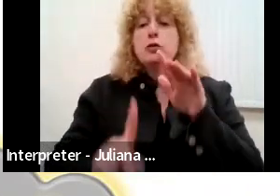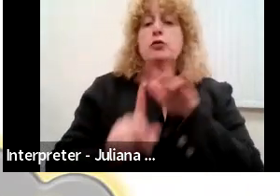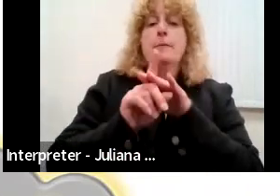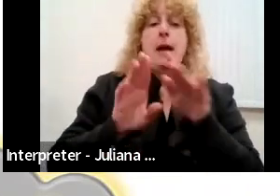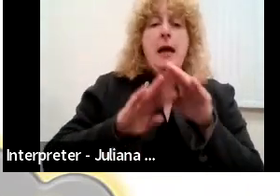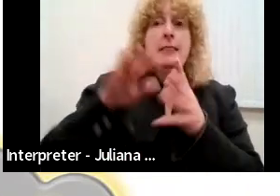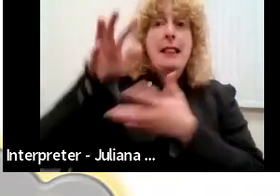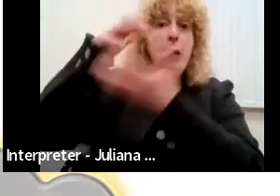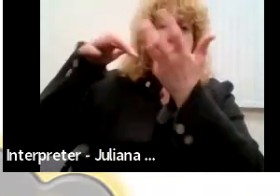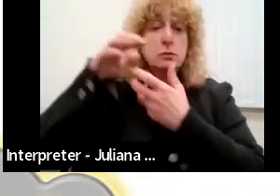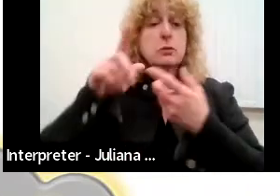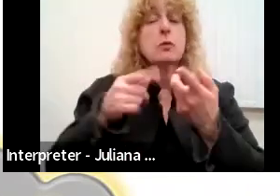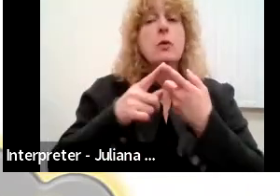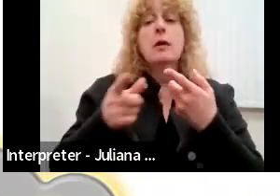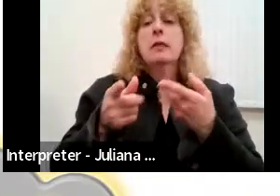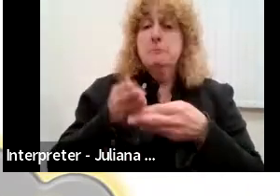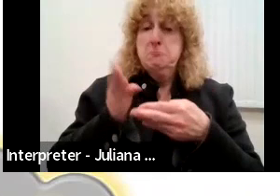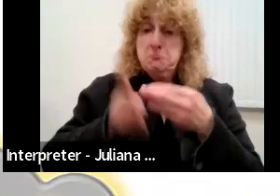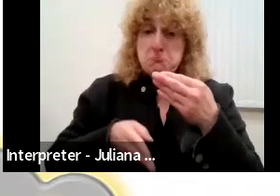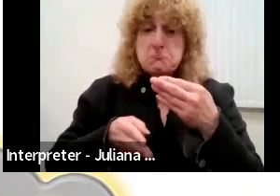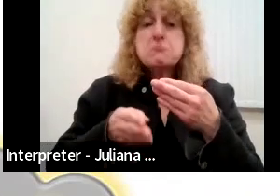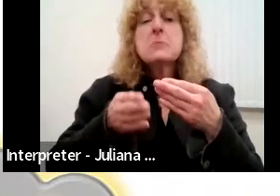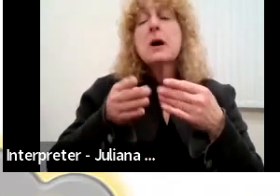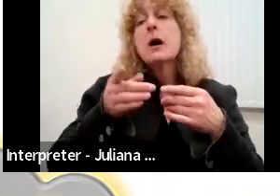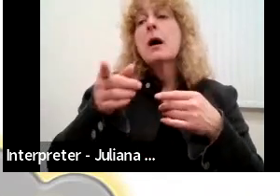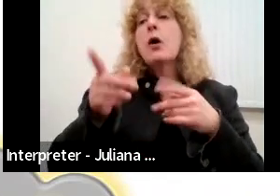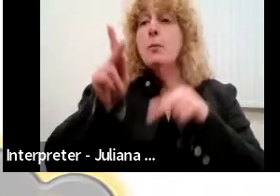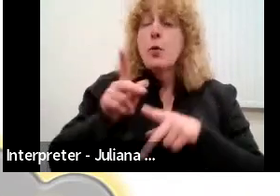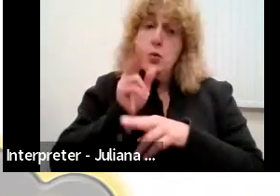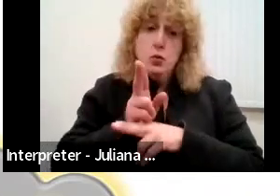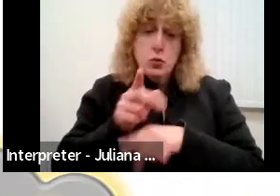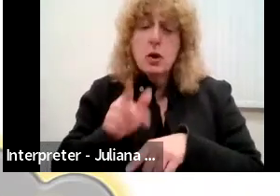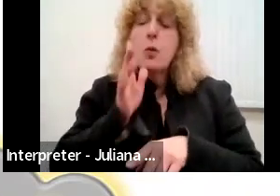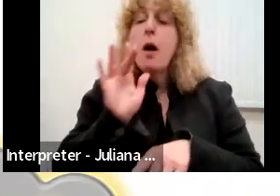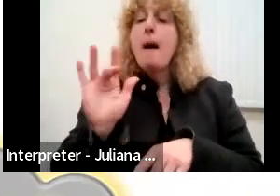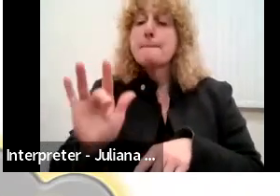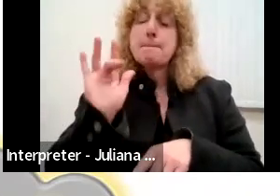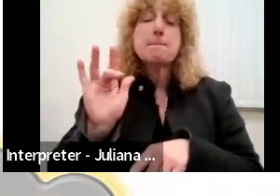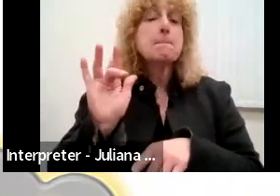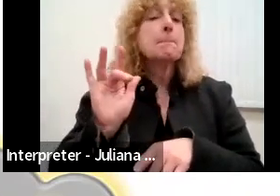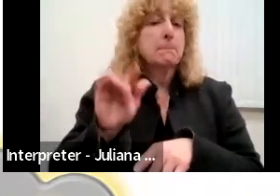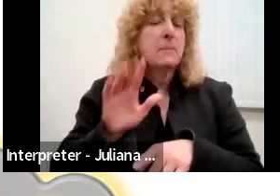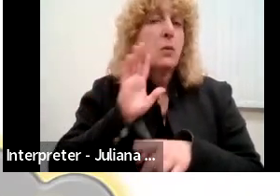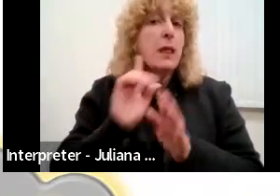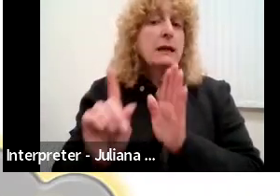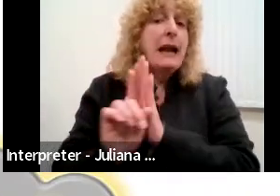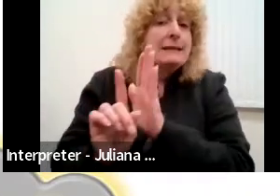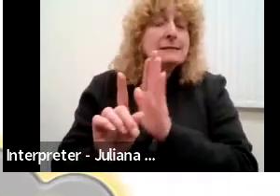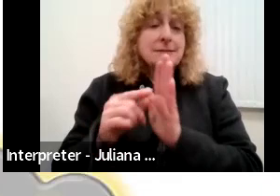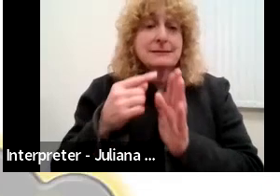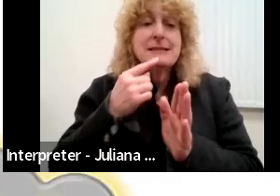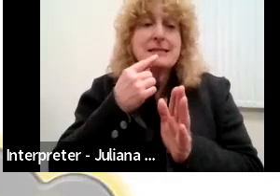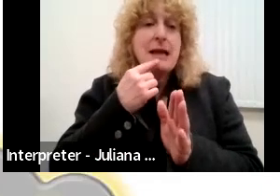complete those routines and schedules, your child or the person that's using it will press a button and it will ding and